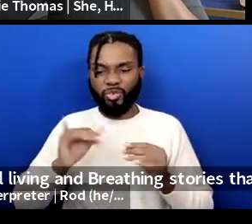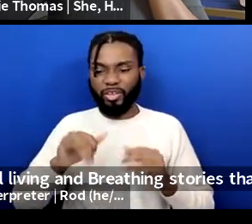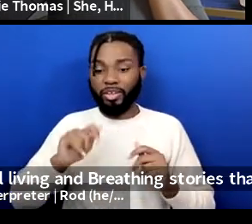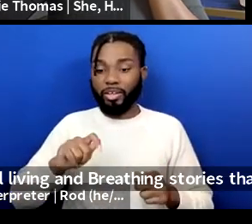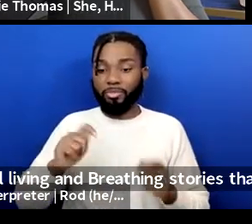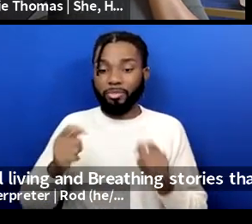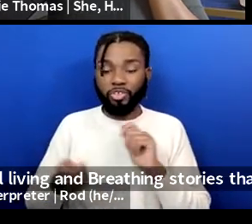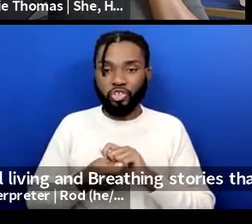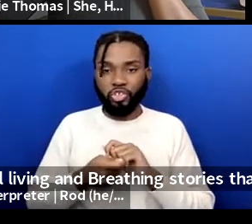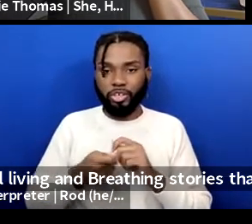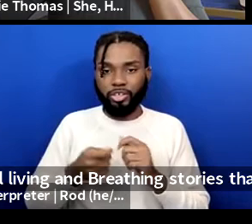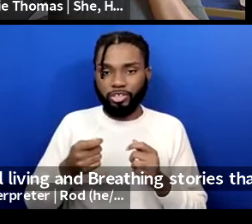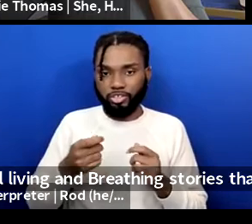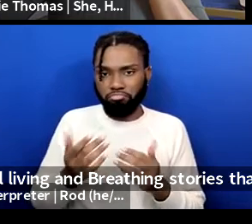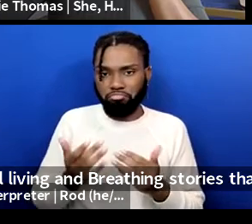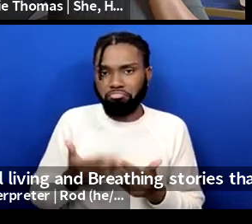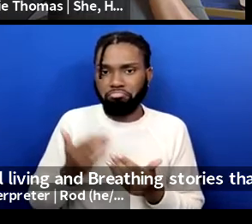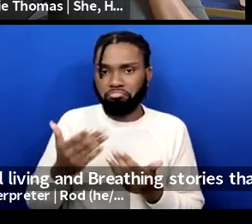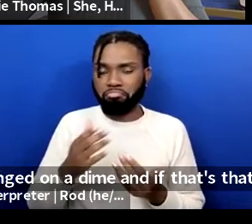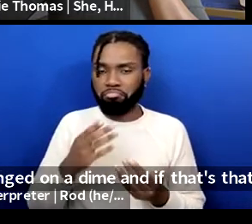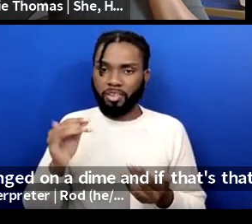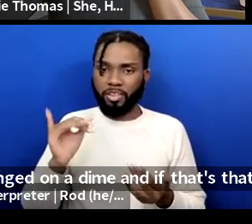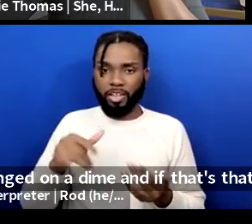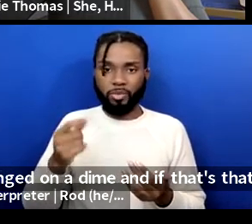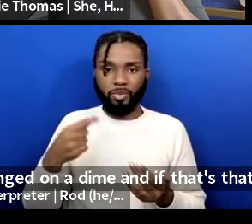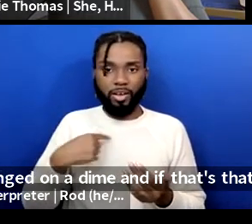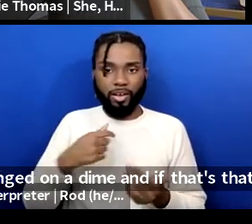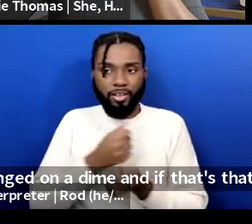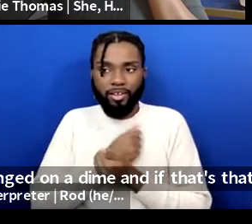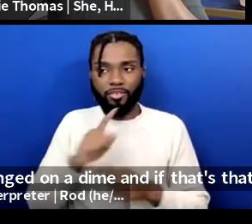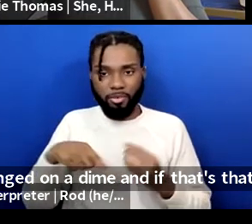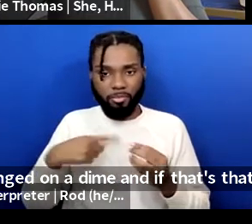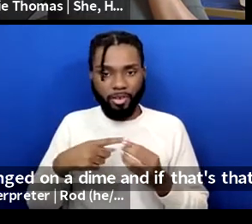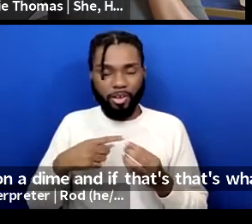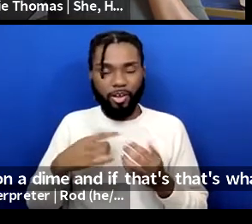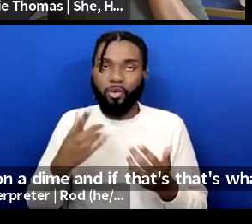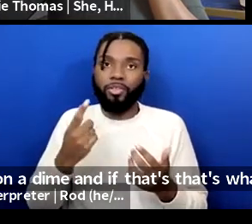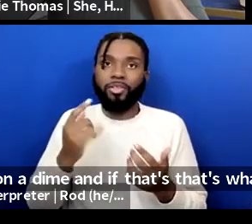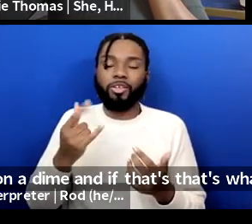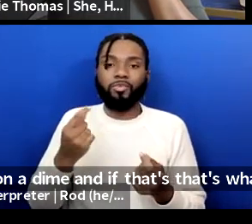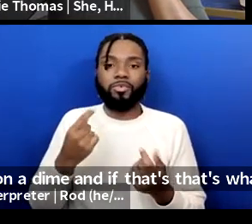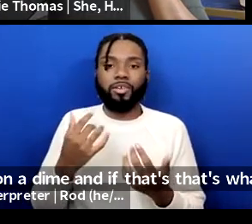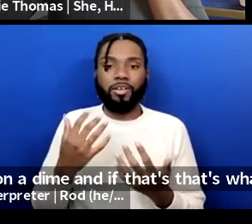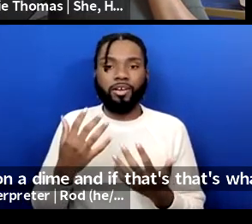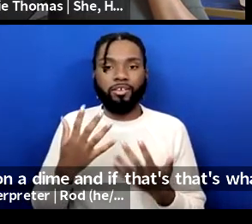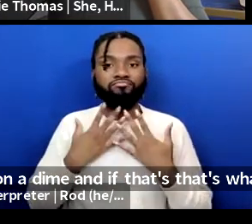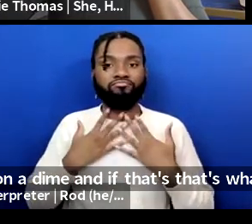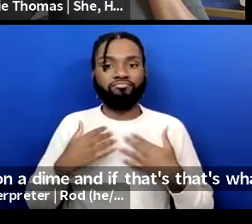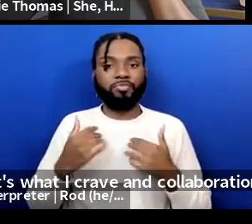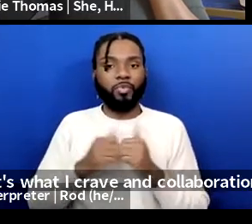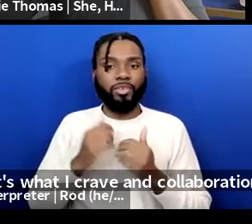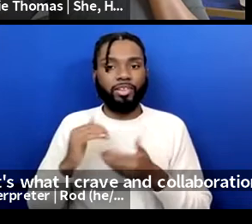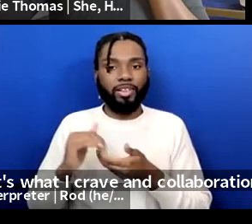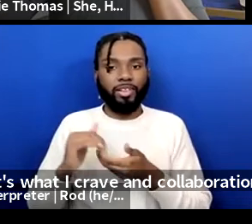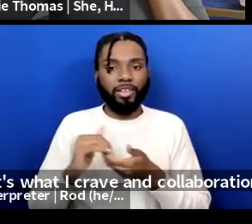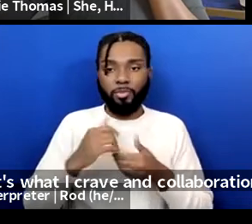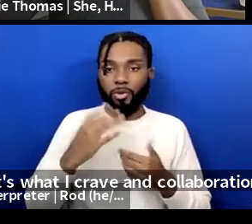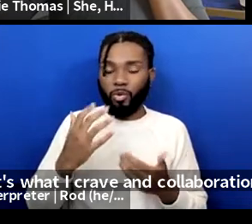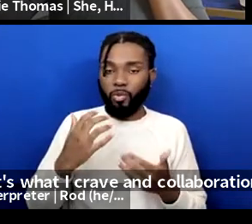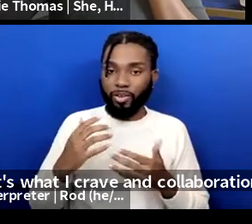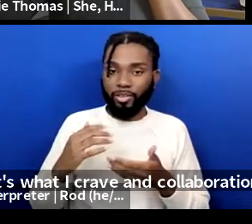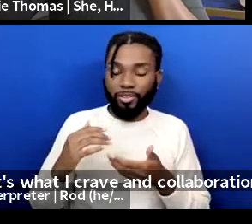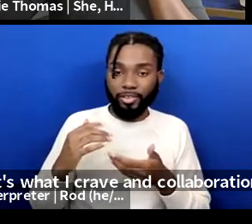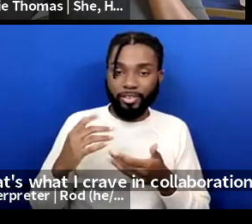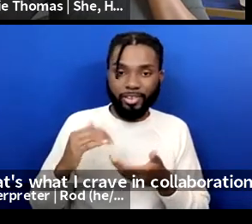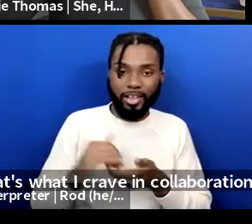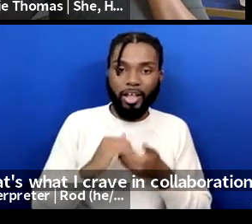on a dime. And if that's what I love about, that's what I crave in collaboration, is collaboration in the novel and the